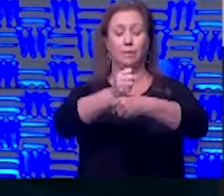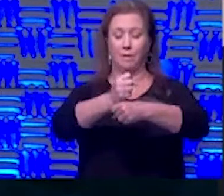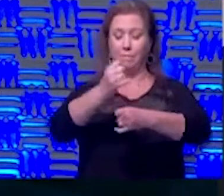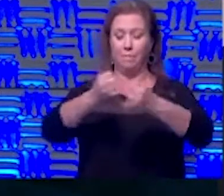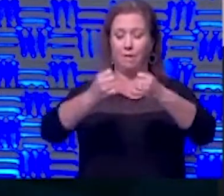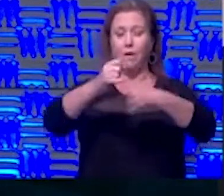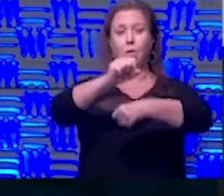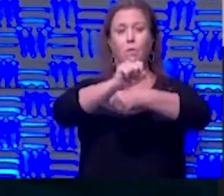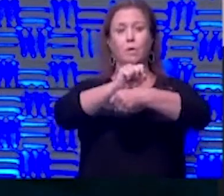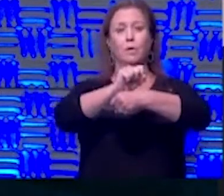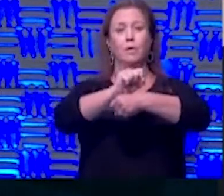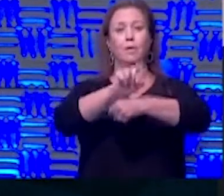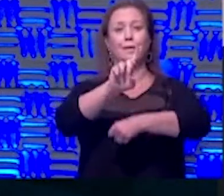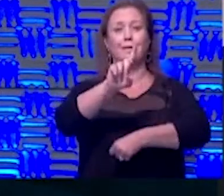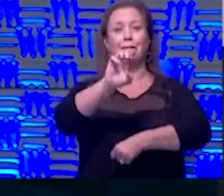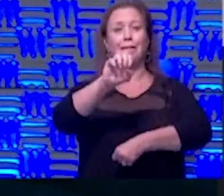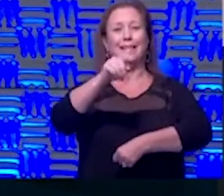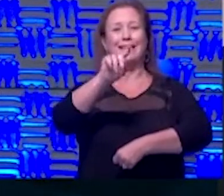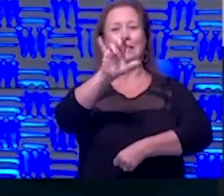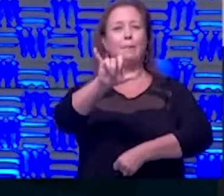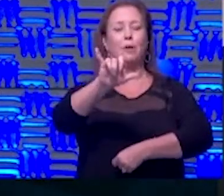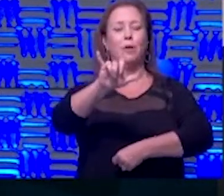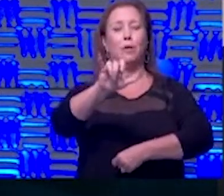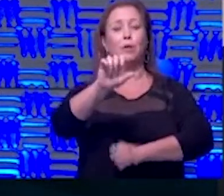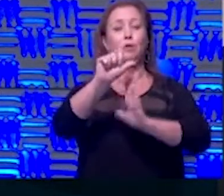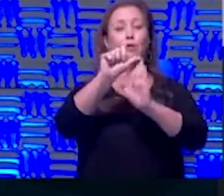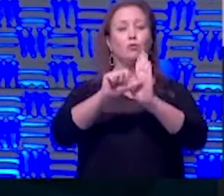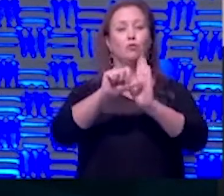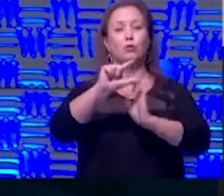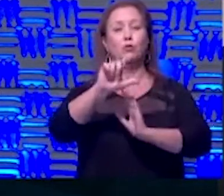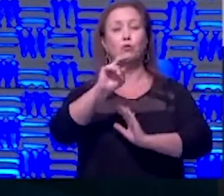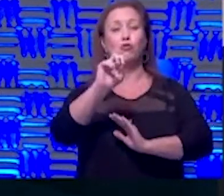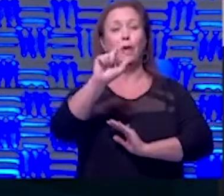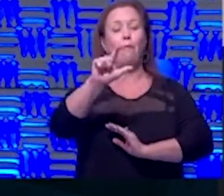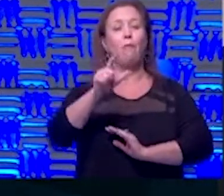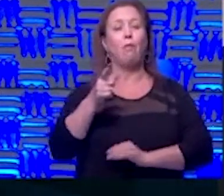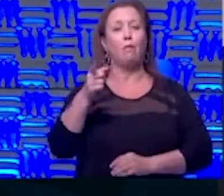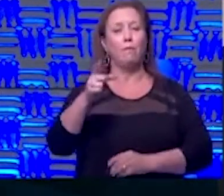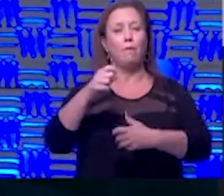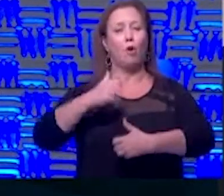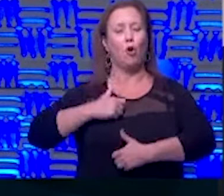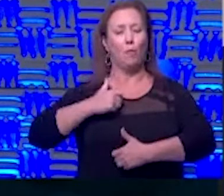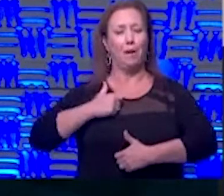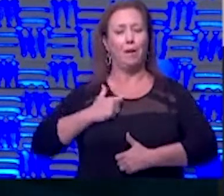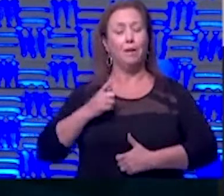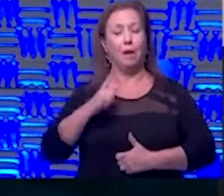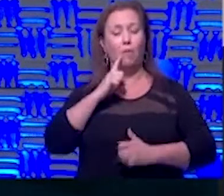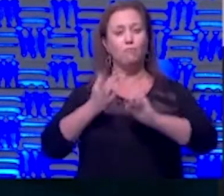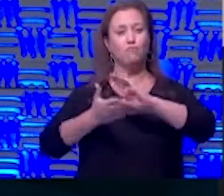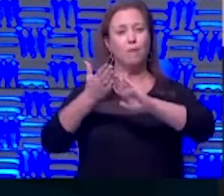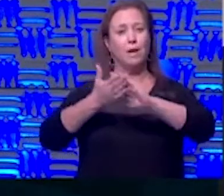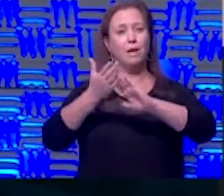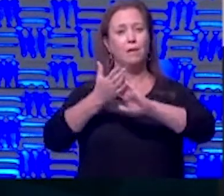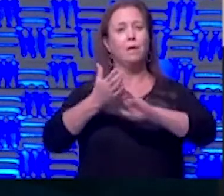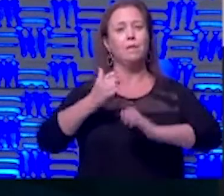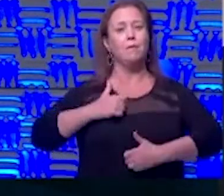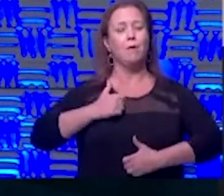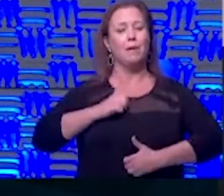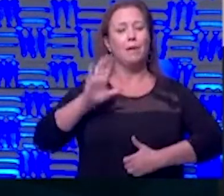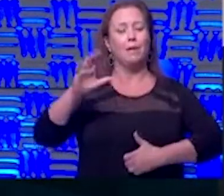as the Deputy Surgeon General of the Army, where my job was to really run the Army's healthcare